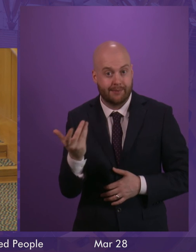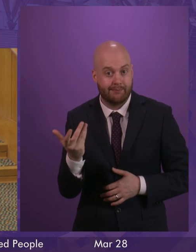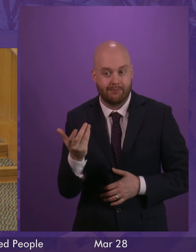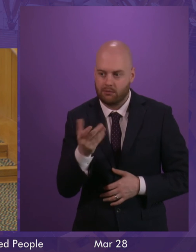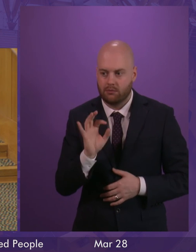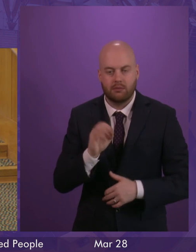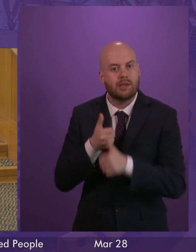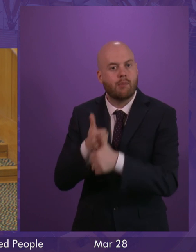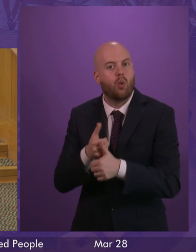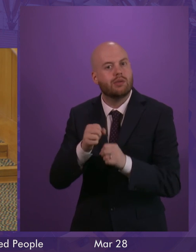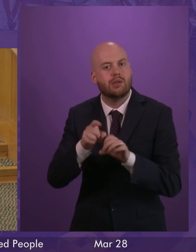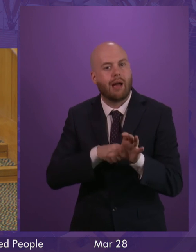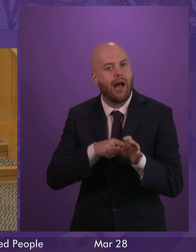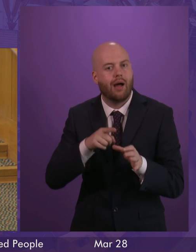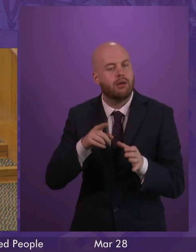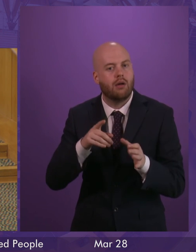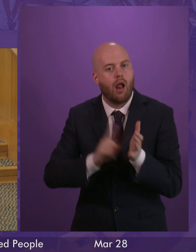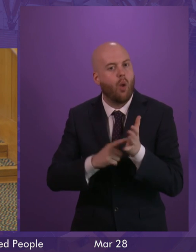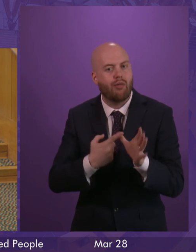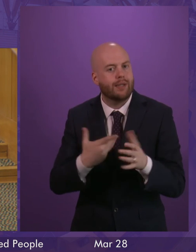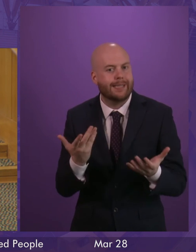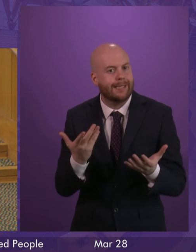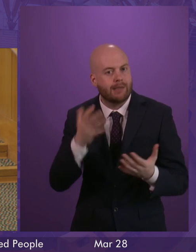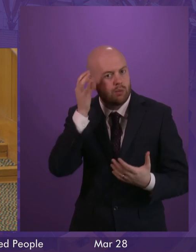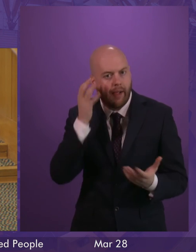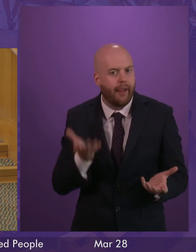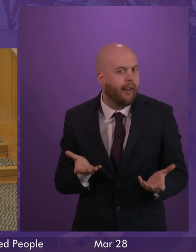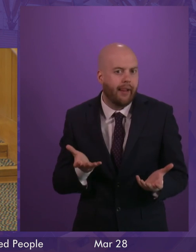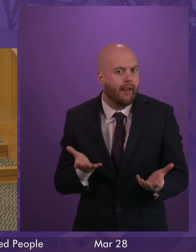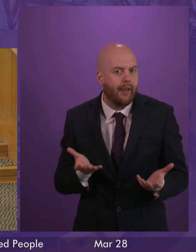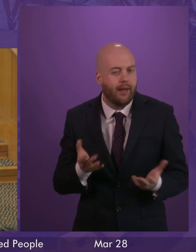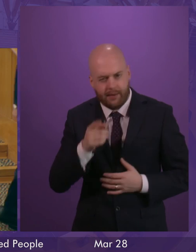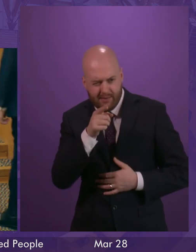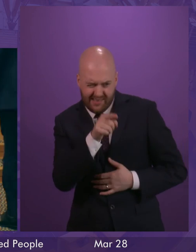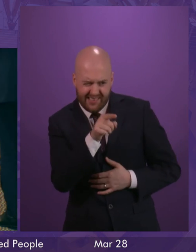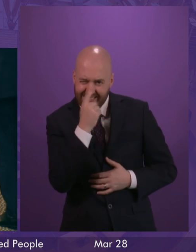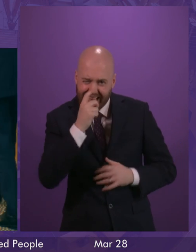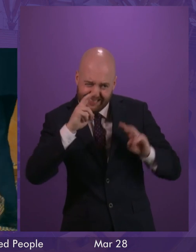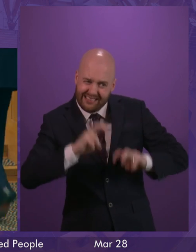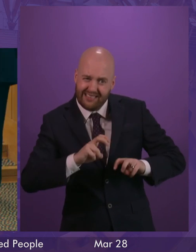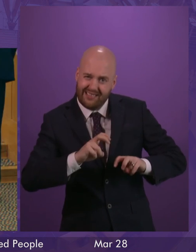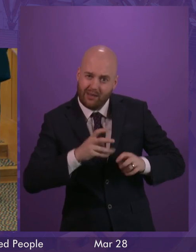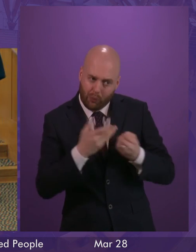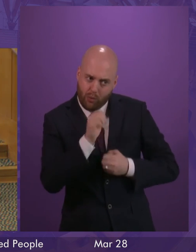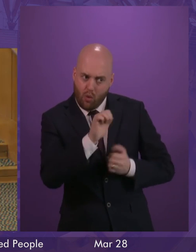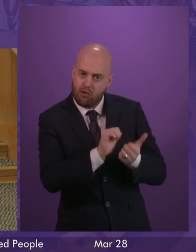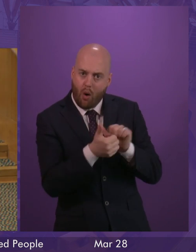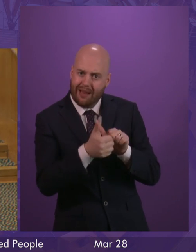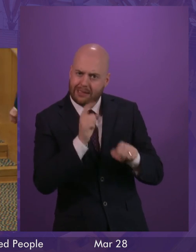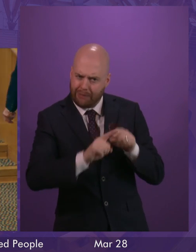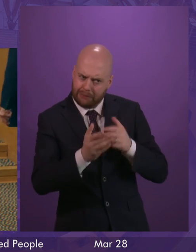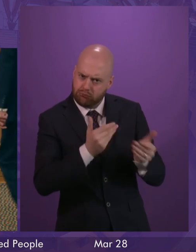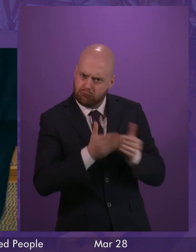being supported by their local authorities. That referral is not being supported. Will you have a look at that and try and, with your colleagues, try and make sure that